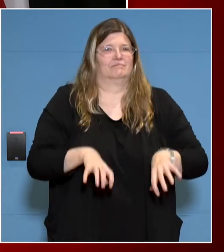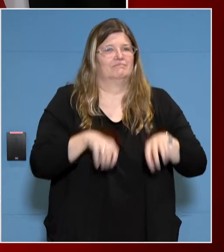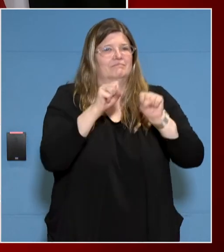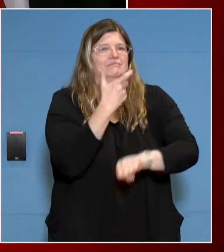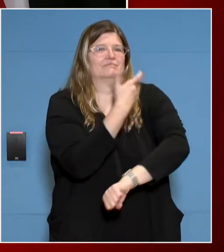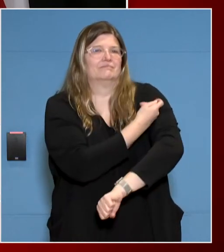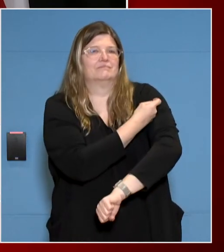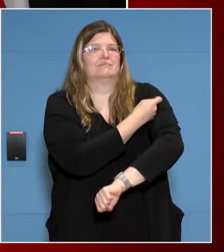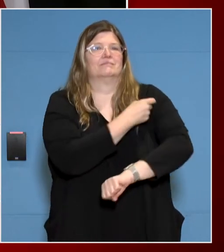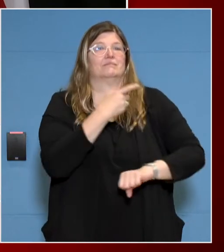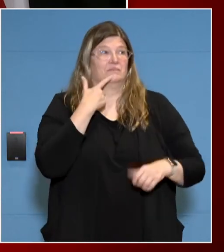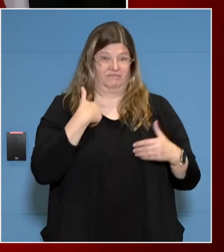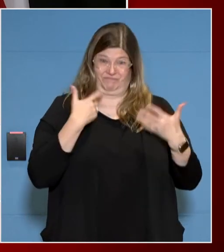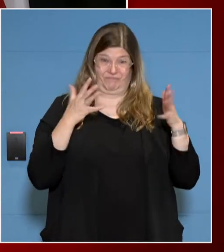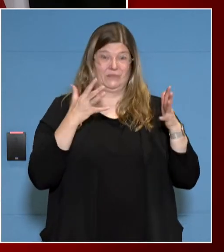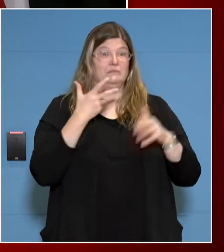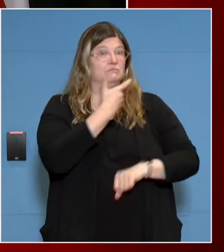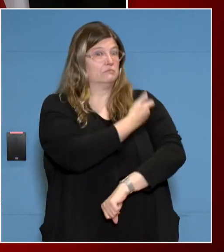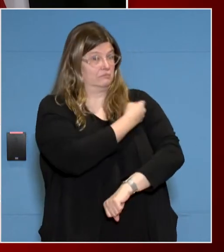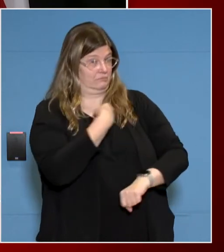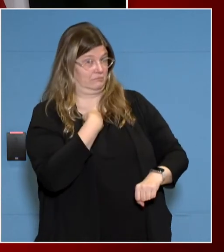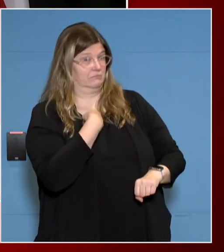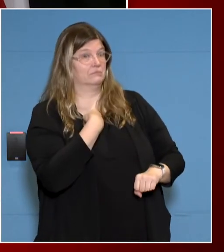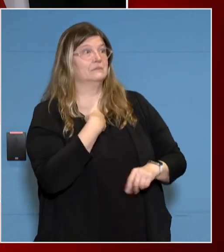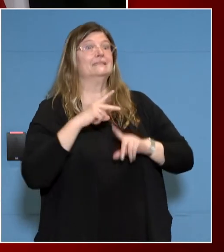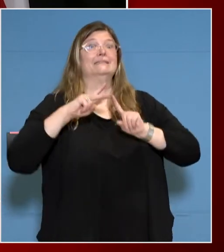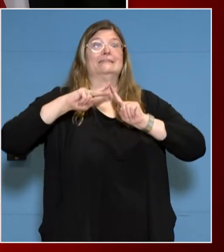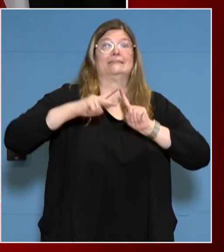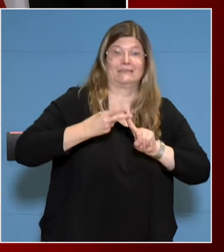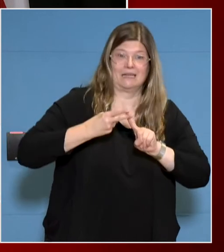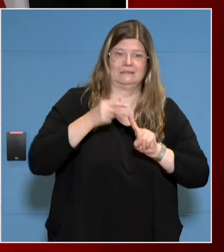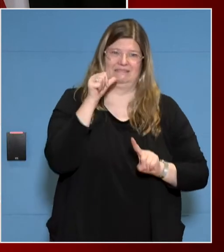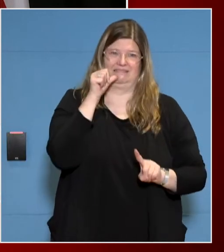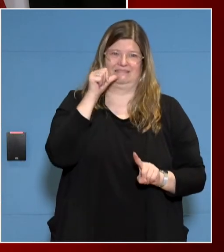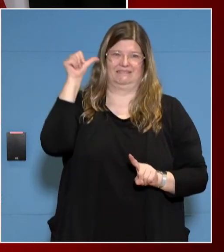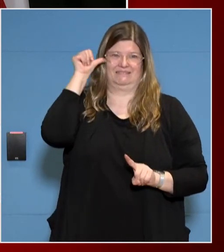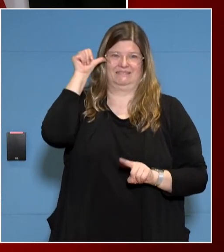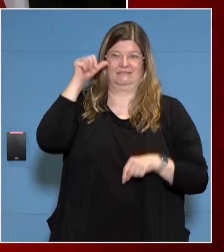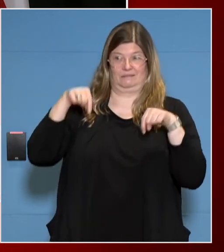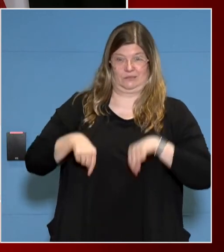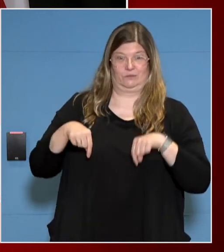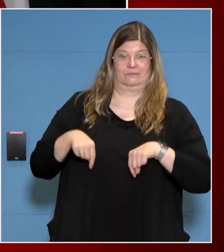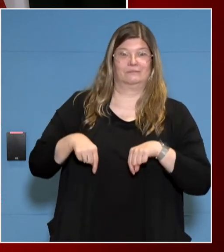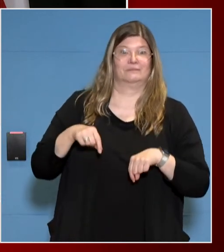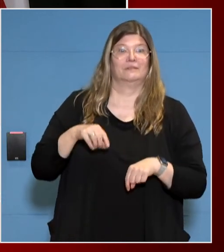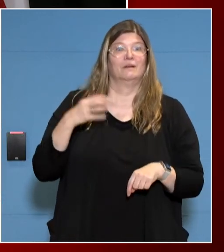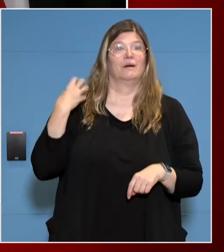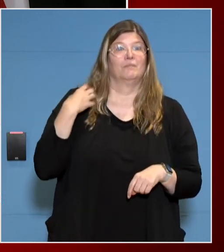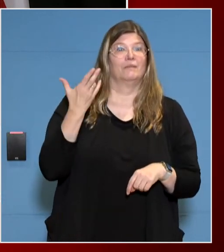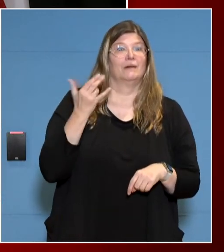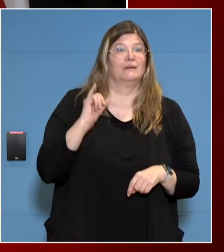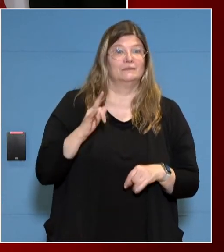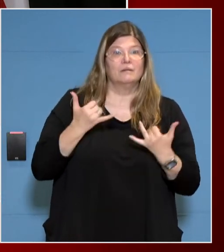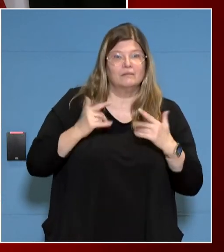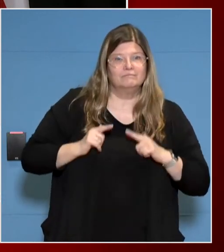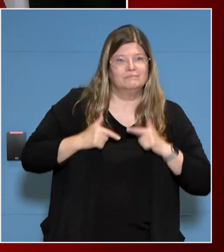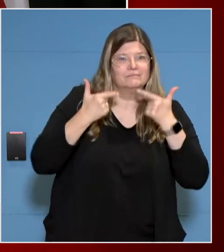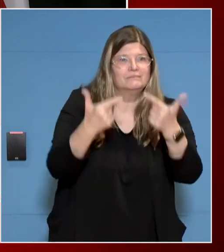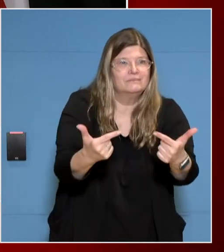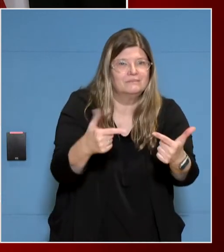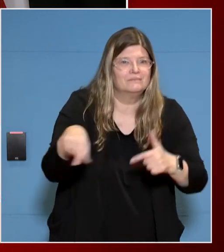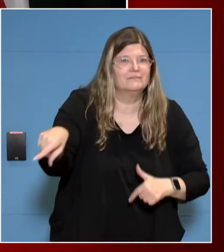yesterday at the Capitol Hill Medical Center. And when it is your turn to get your vaccine, please step up. Take it for your own health,